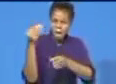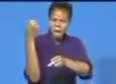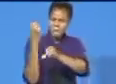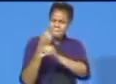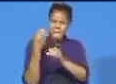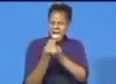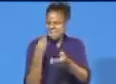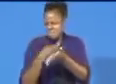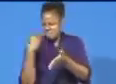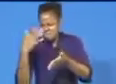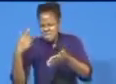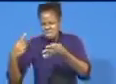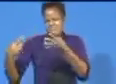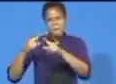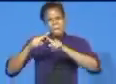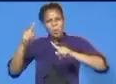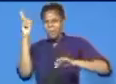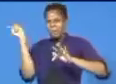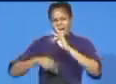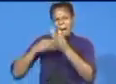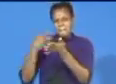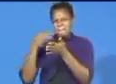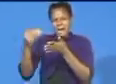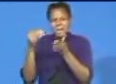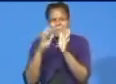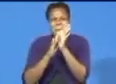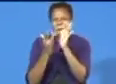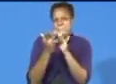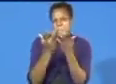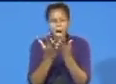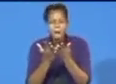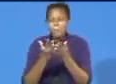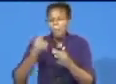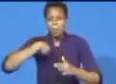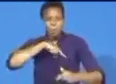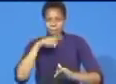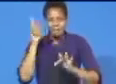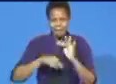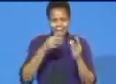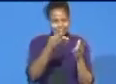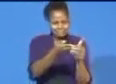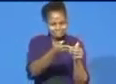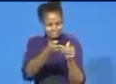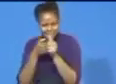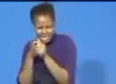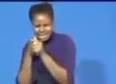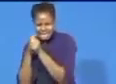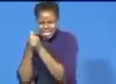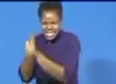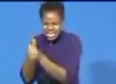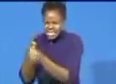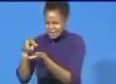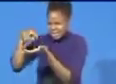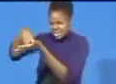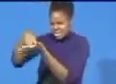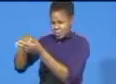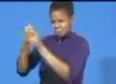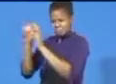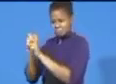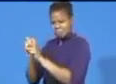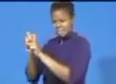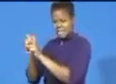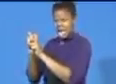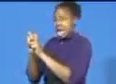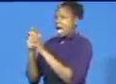them stuff, but we can't buy them a Bible. We can't take them on their knees. We've got to help them build